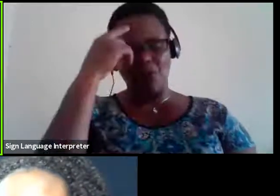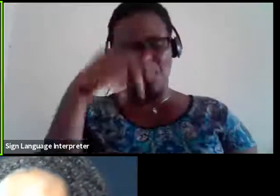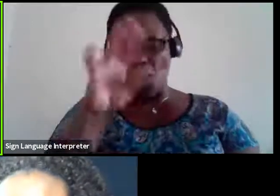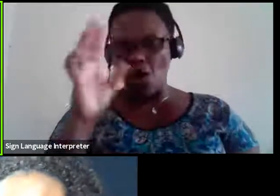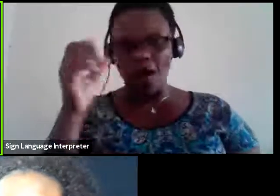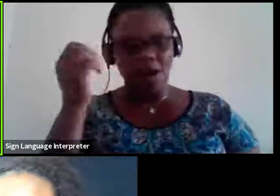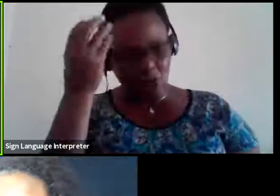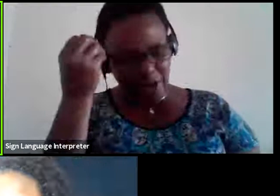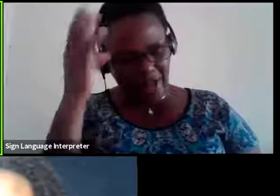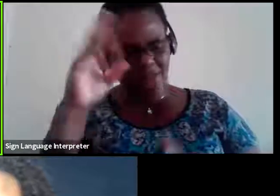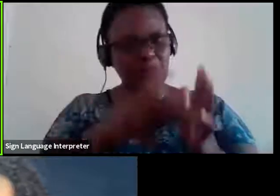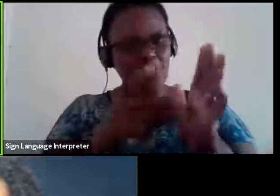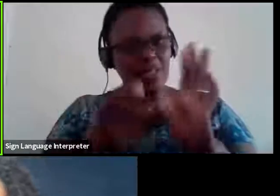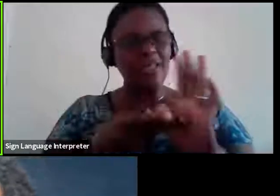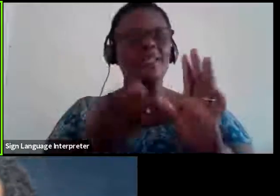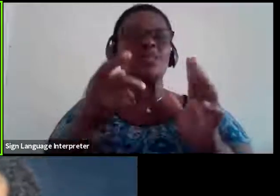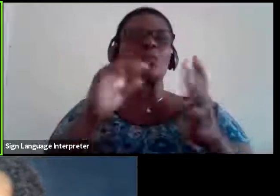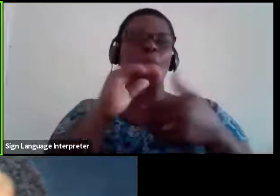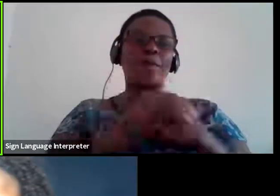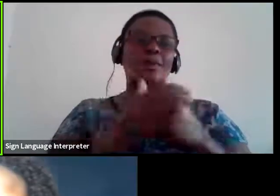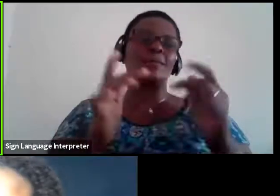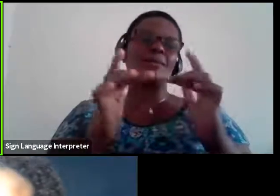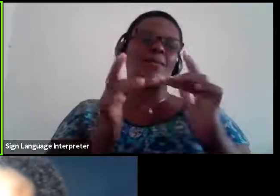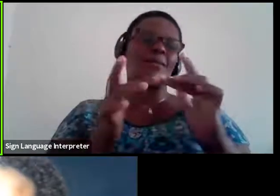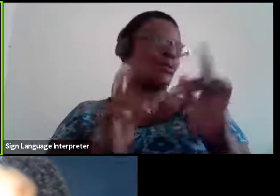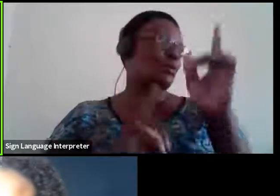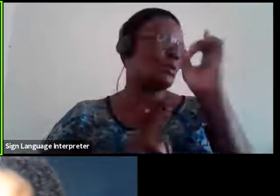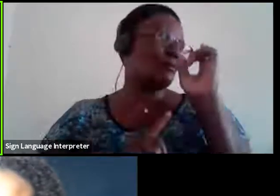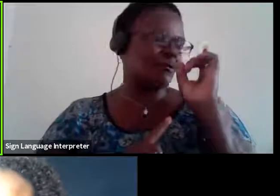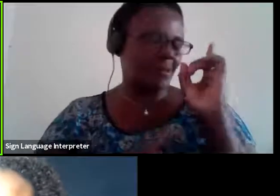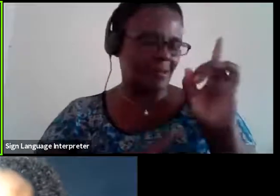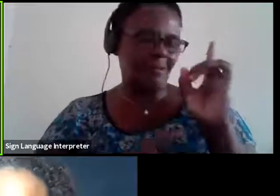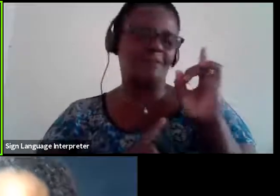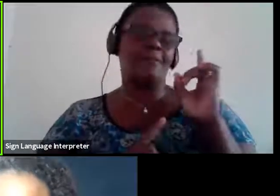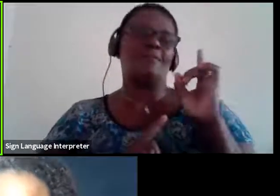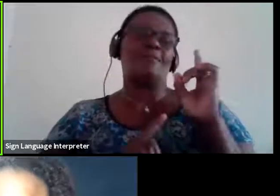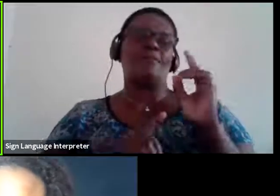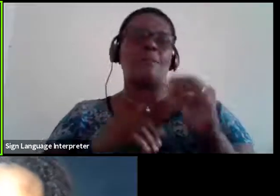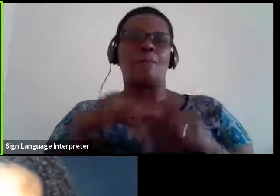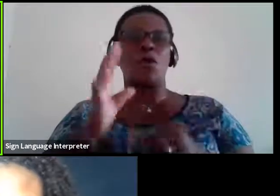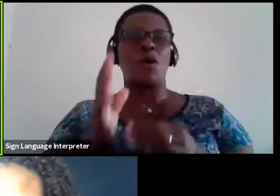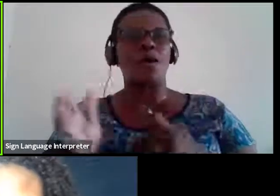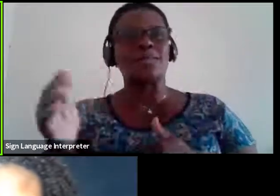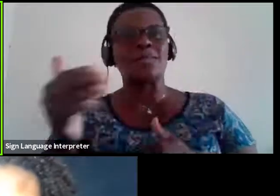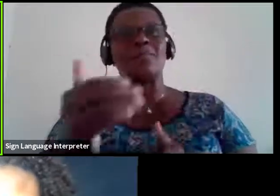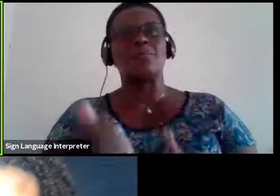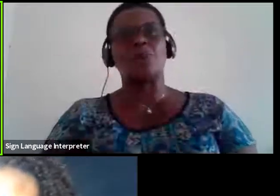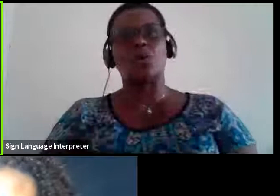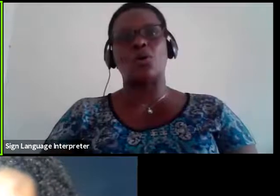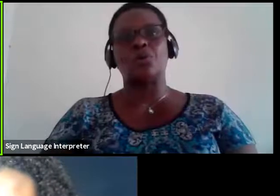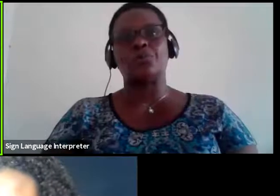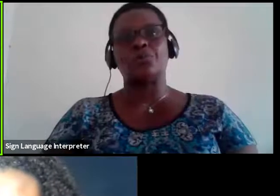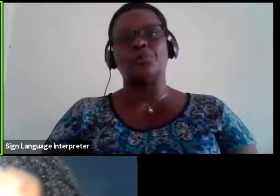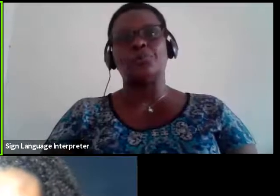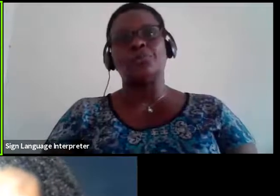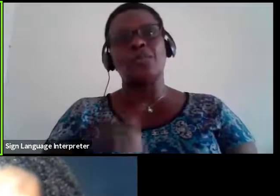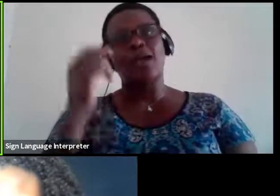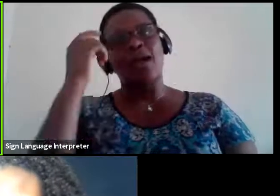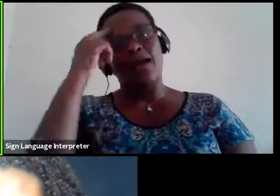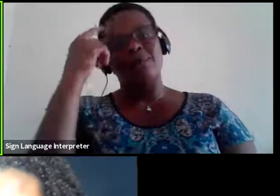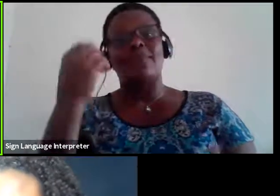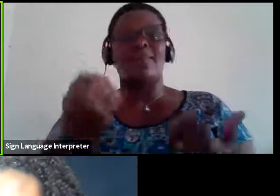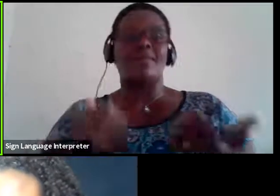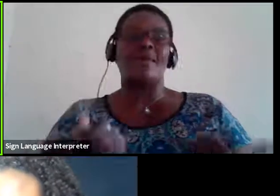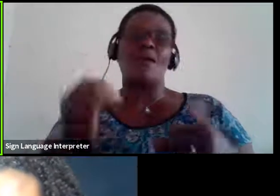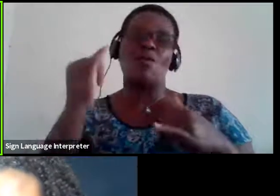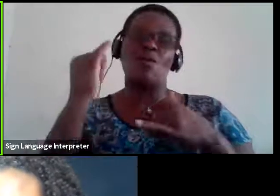to make digital safety tips more accessible to everyone. And I think this leads us to the end of